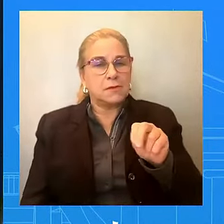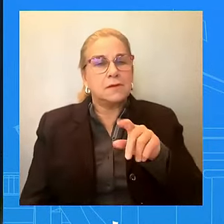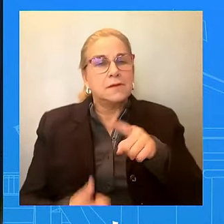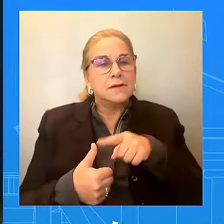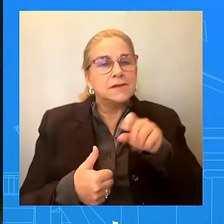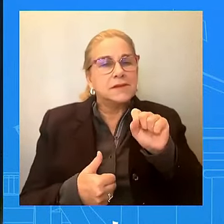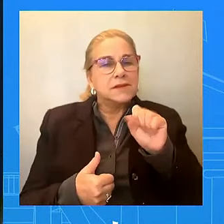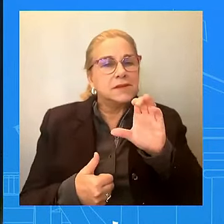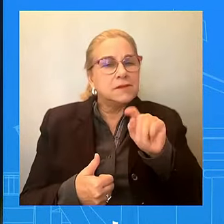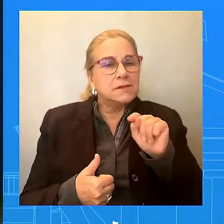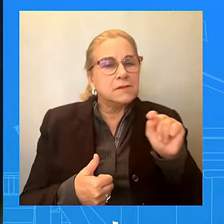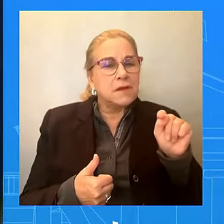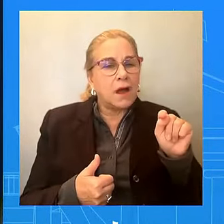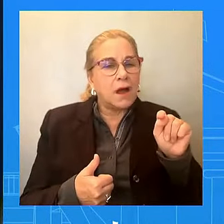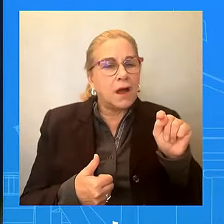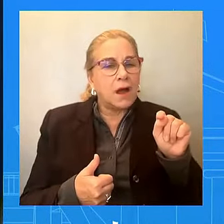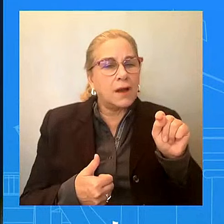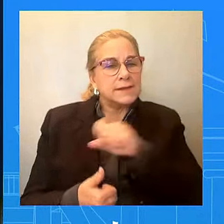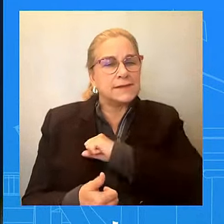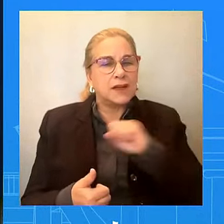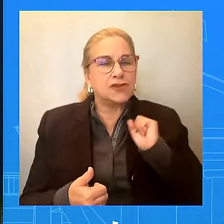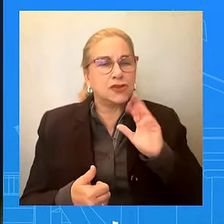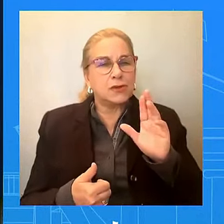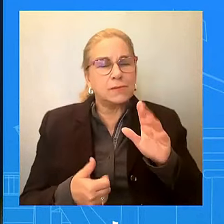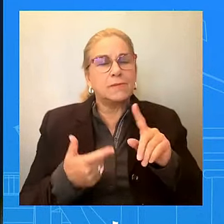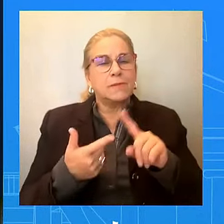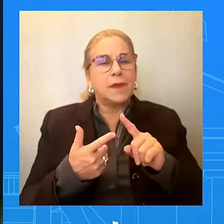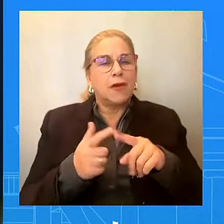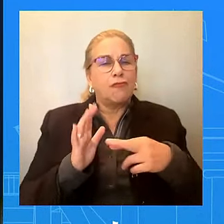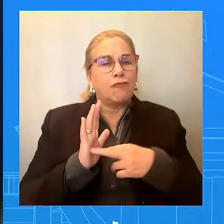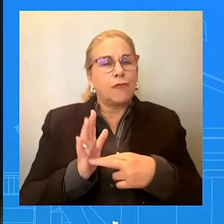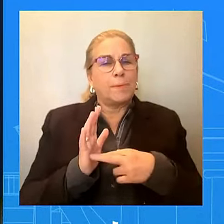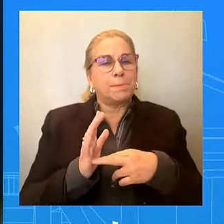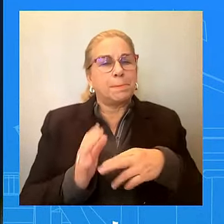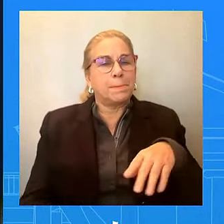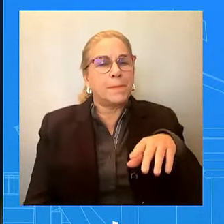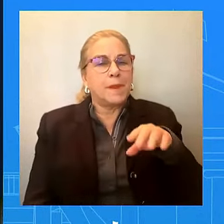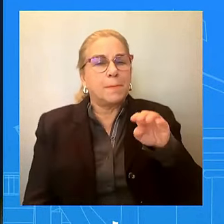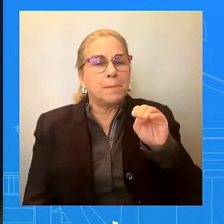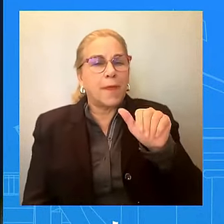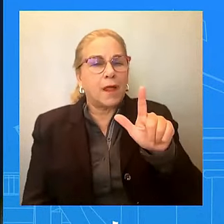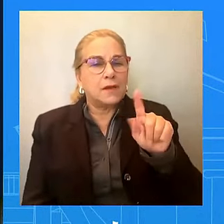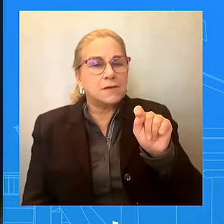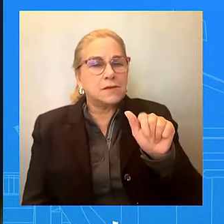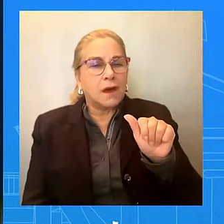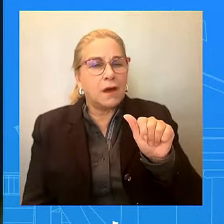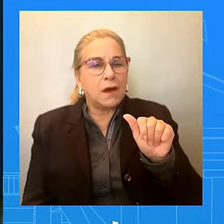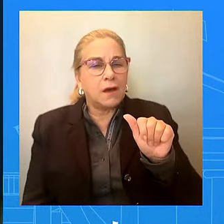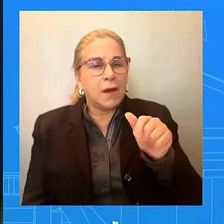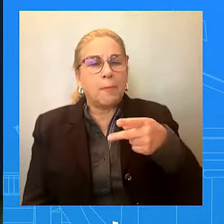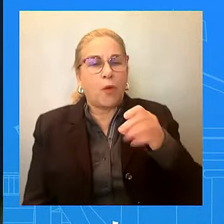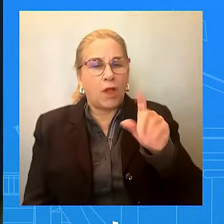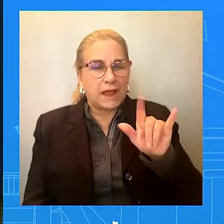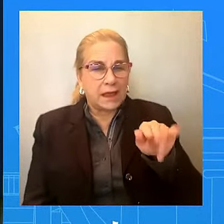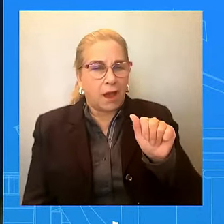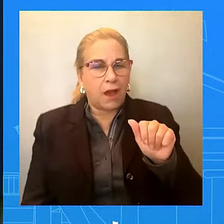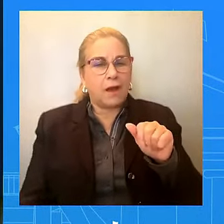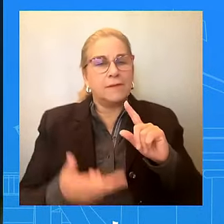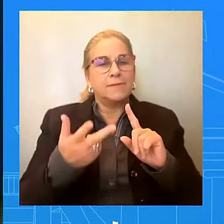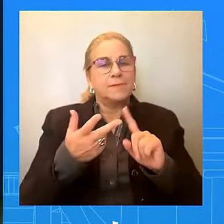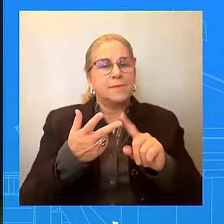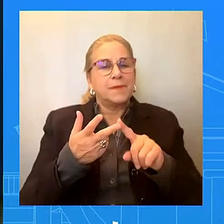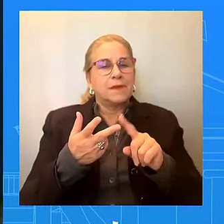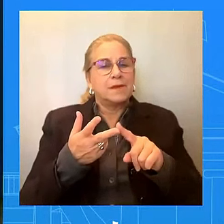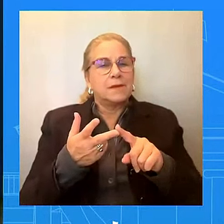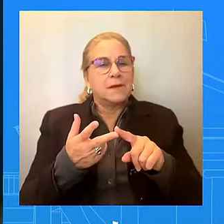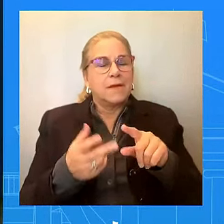Ward, Fort Myers Mayor Kevin Anderson, Orange County Mayor Jerry Demings, and Pasco County Chair Ron Oakley. The